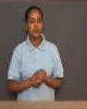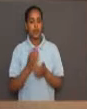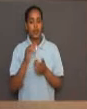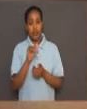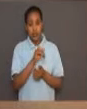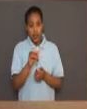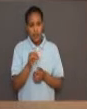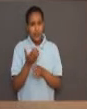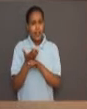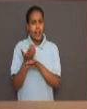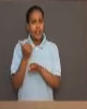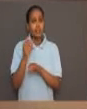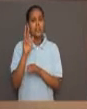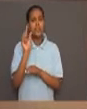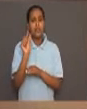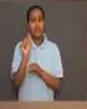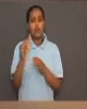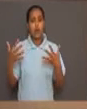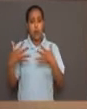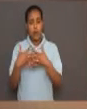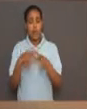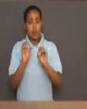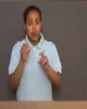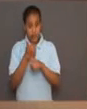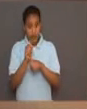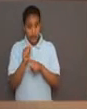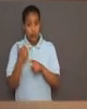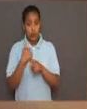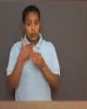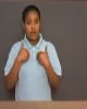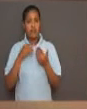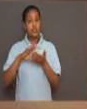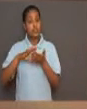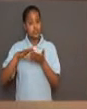Like the last few compounds of nonmetals we have studied,